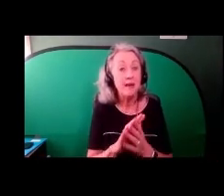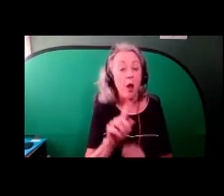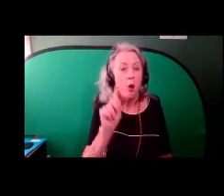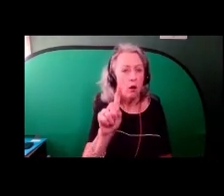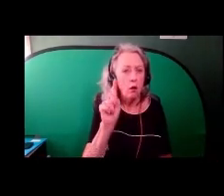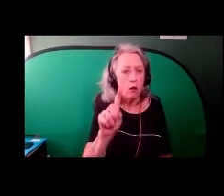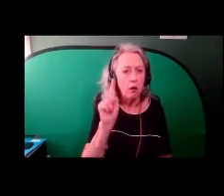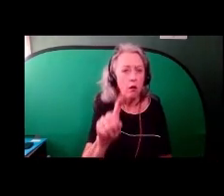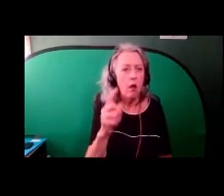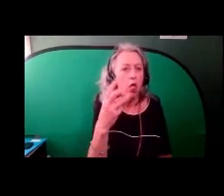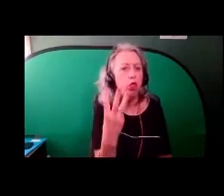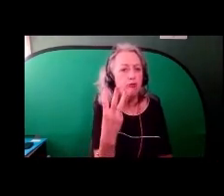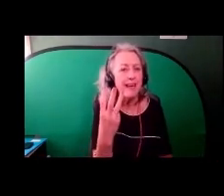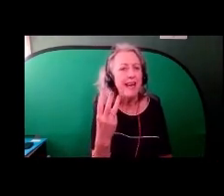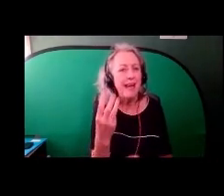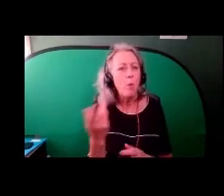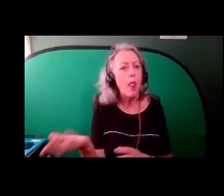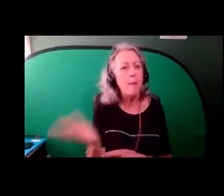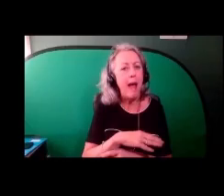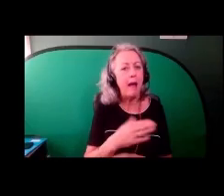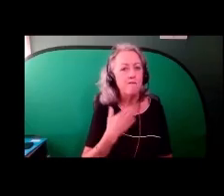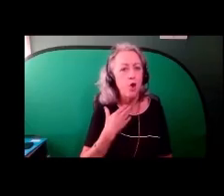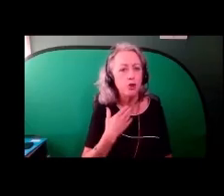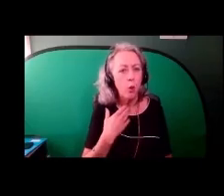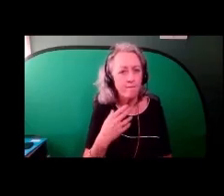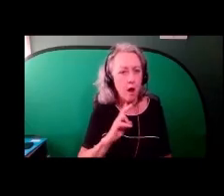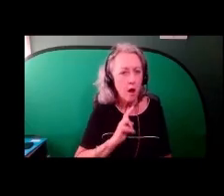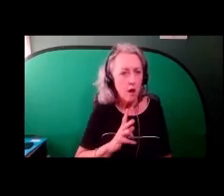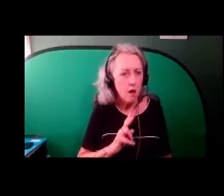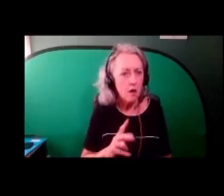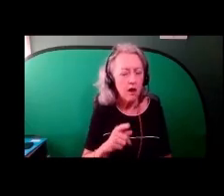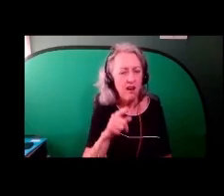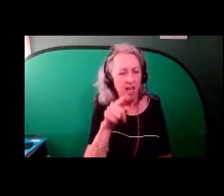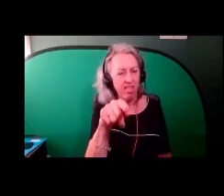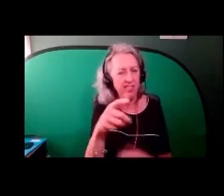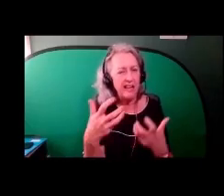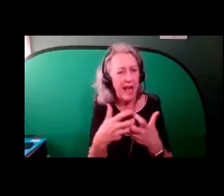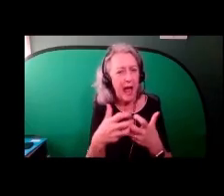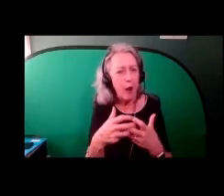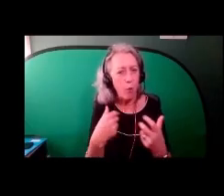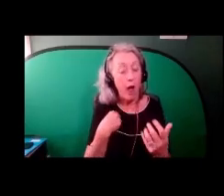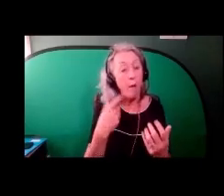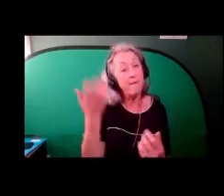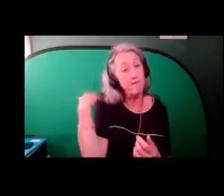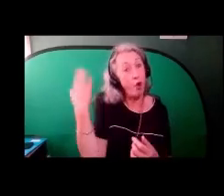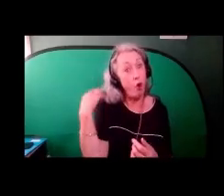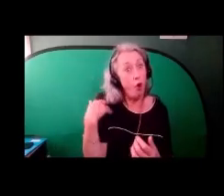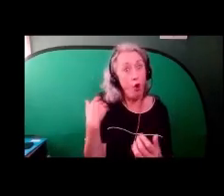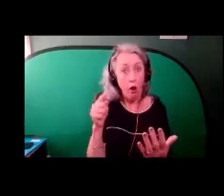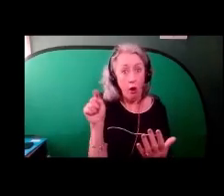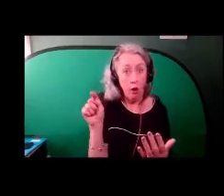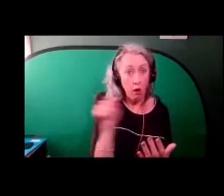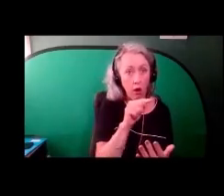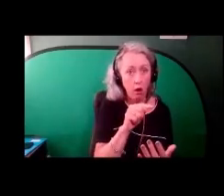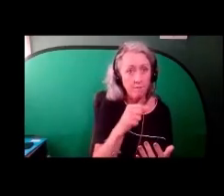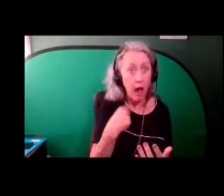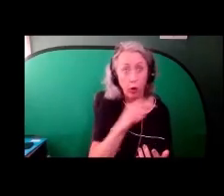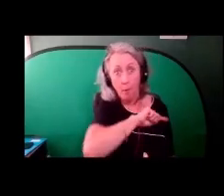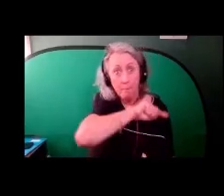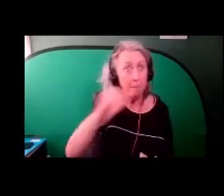or the power button will turn VoiceOver back on. And that was the rescue gesture that I used when I turned VoiceOver off and couldn't then turn it back on